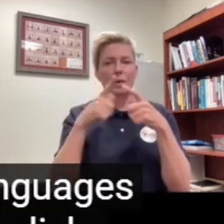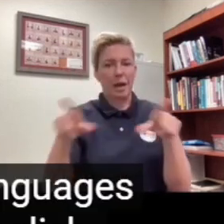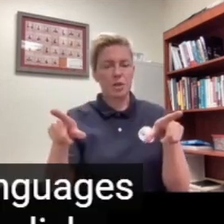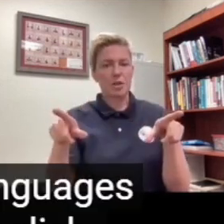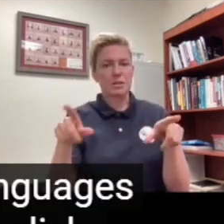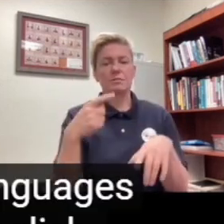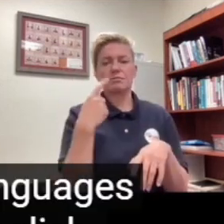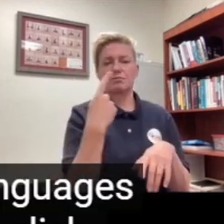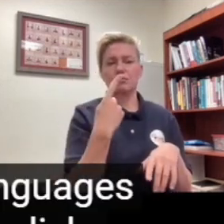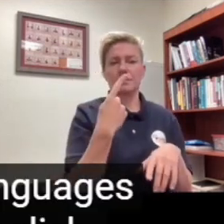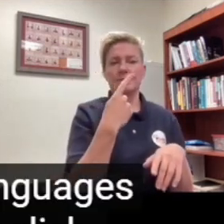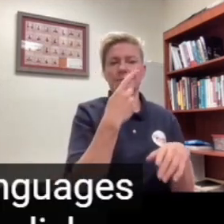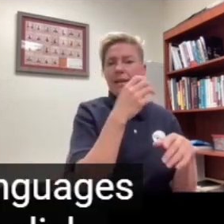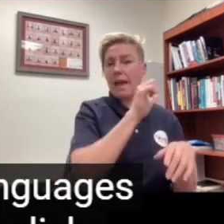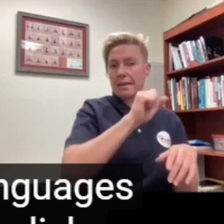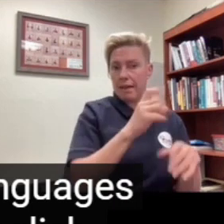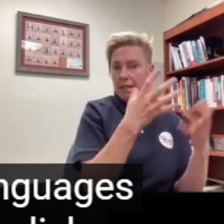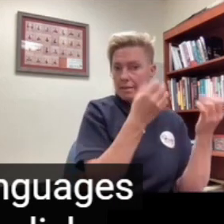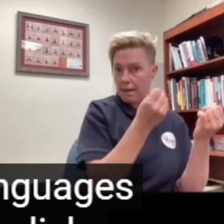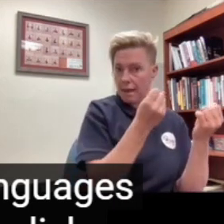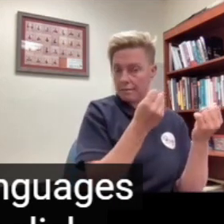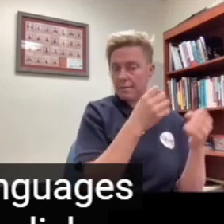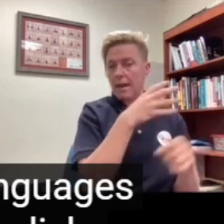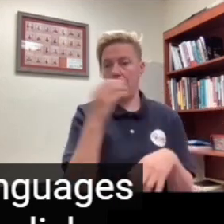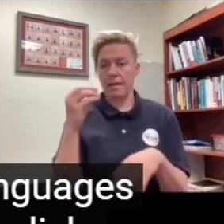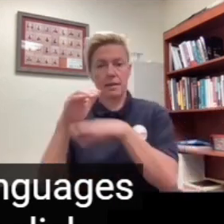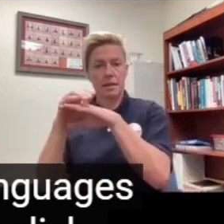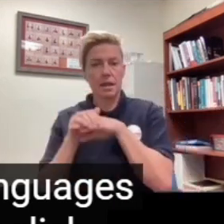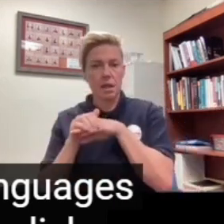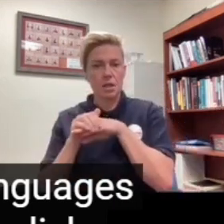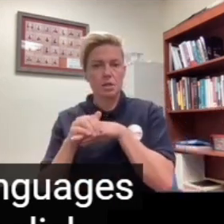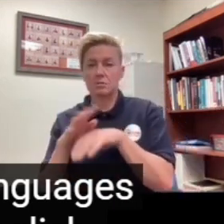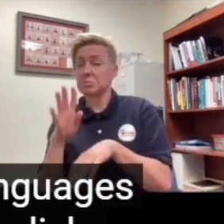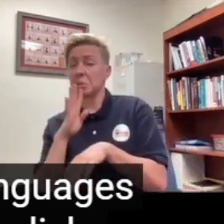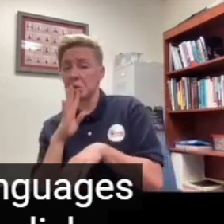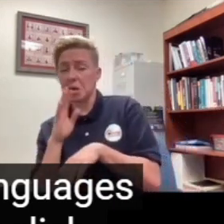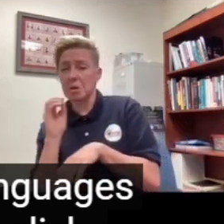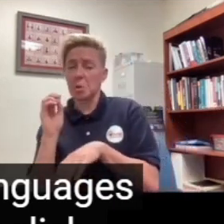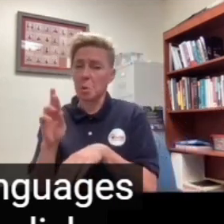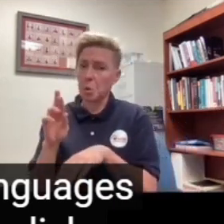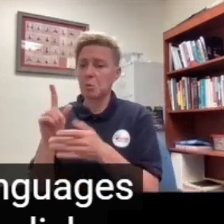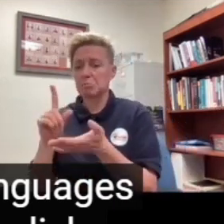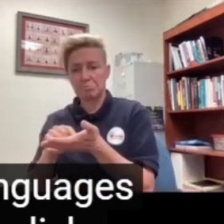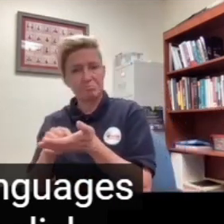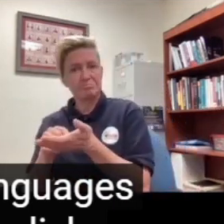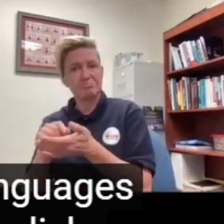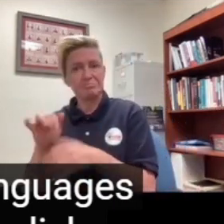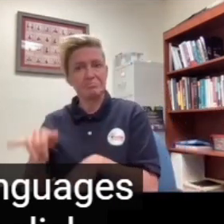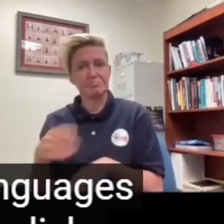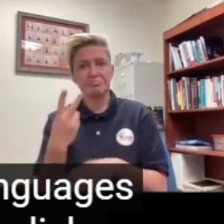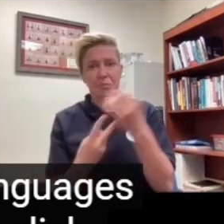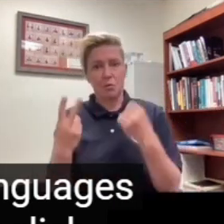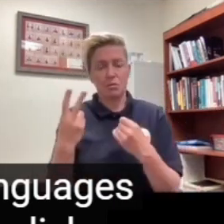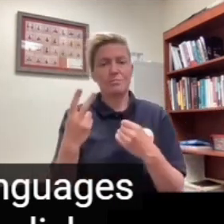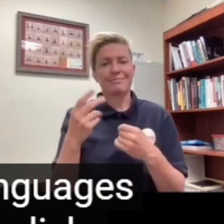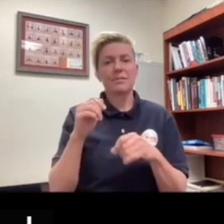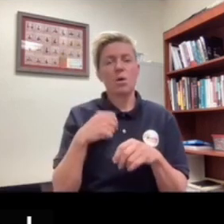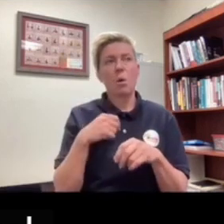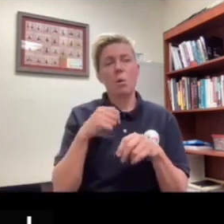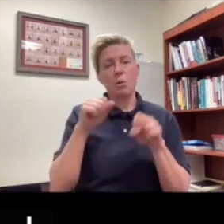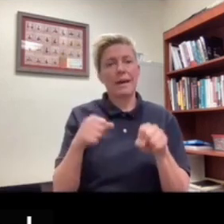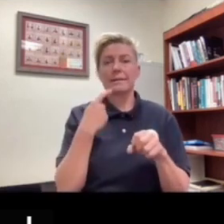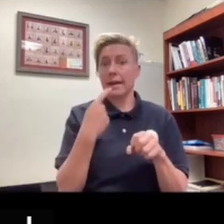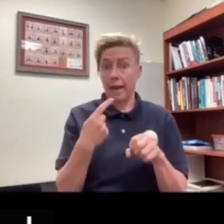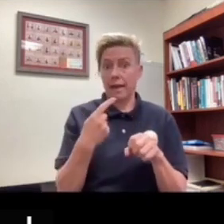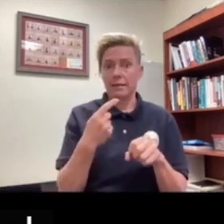Most deaf people in the US know two languages, ASL and written and some spoken English. So